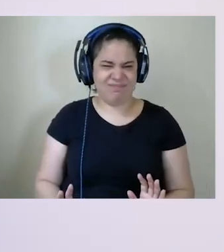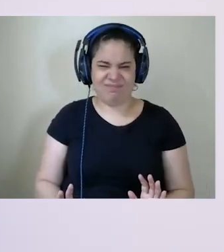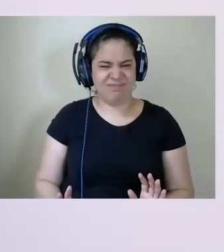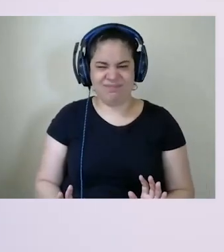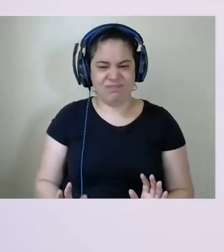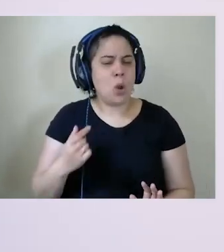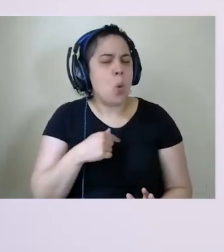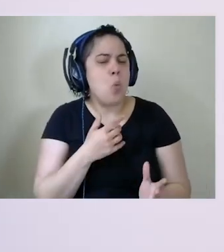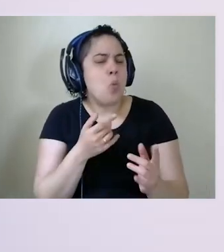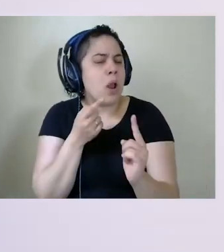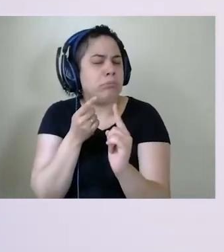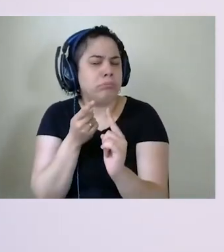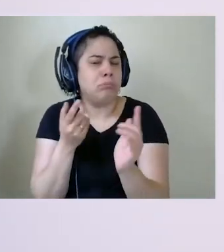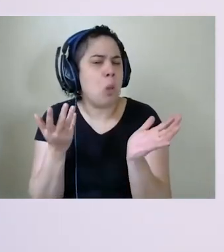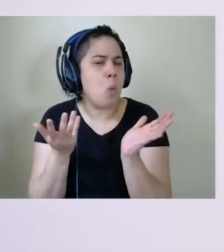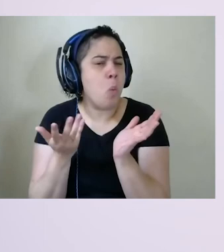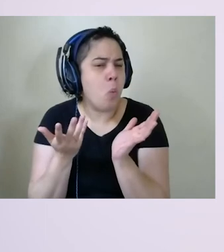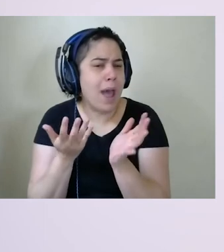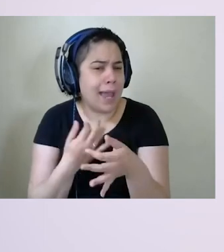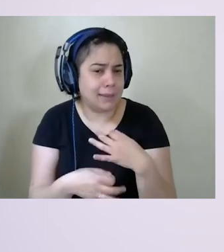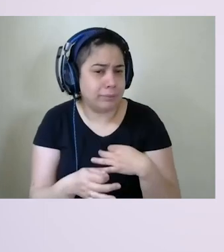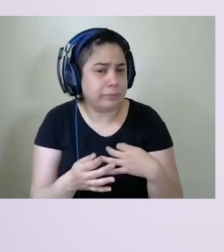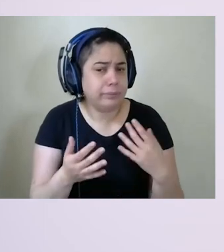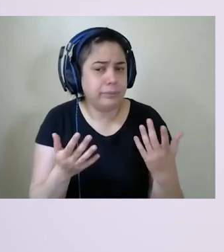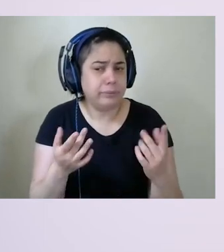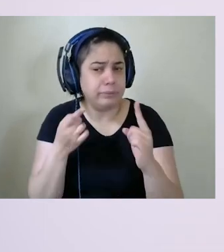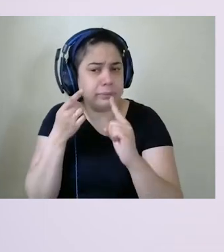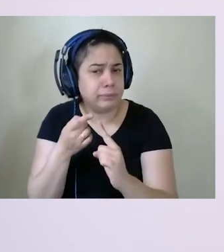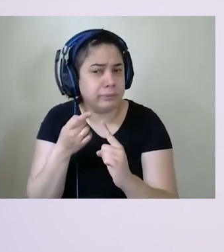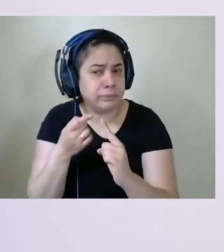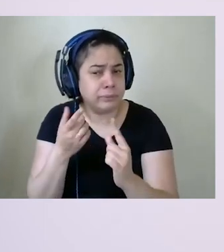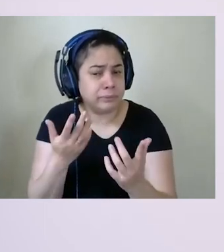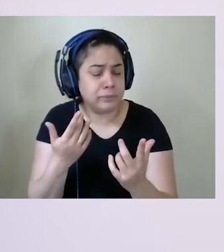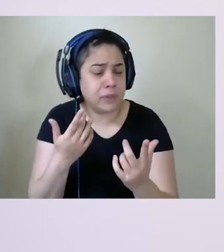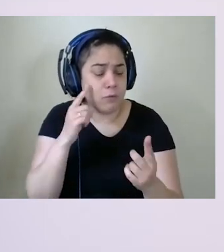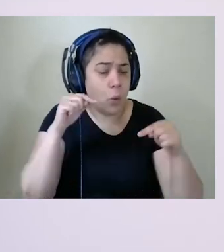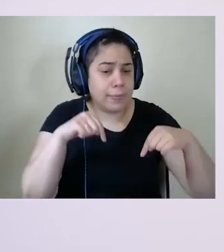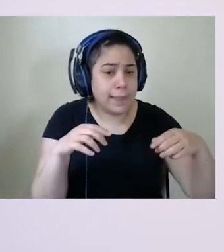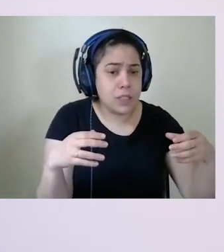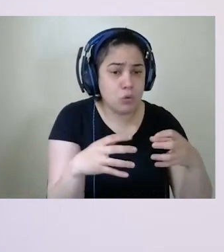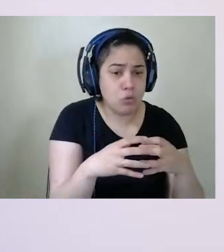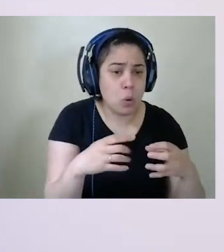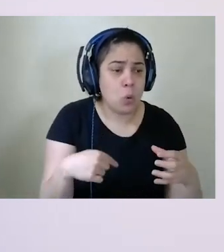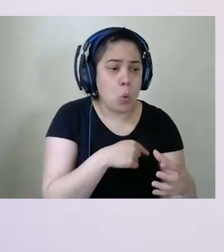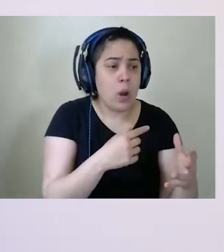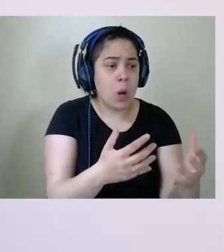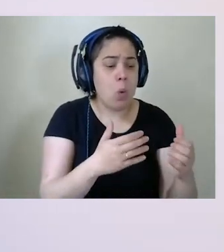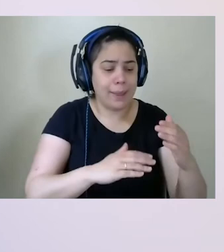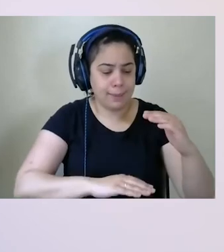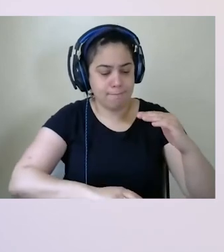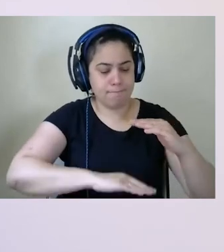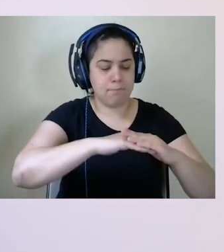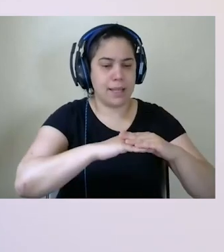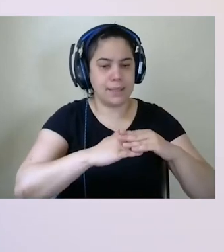what are we working for? Well, with this group anyway, we are working for optimal affect regulation, which